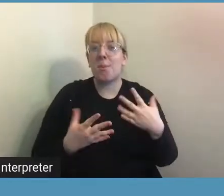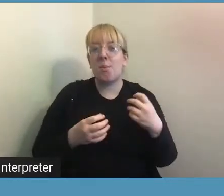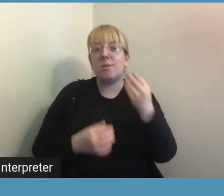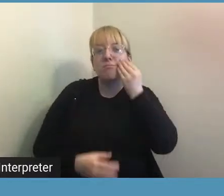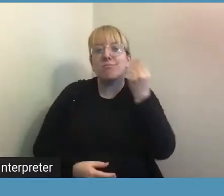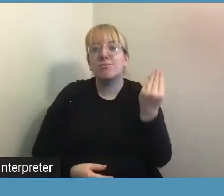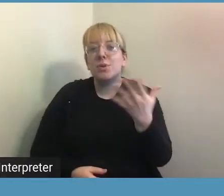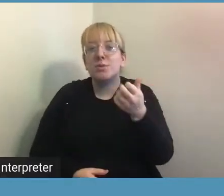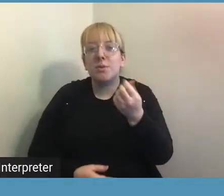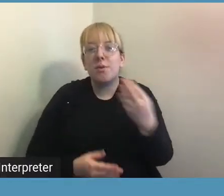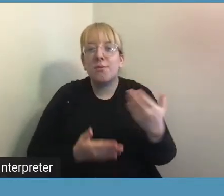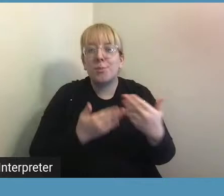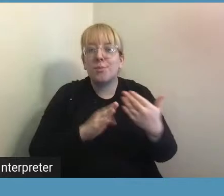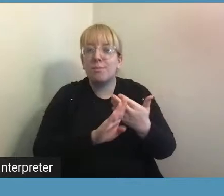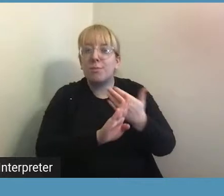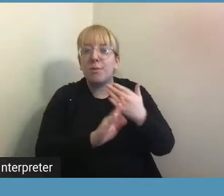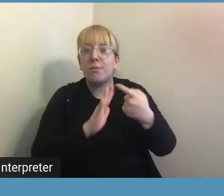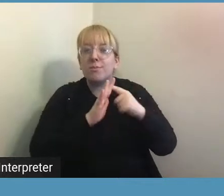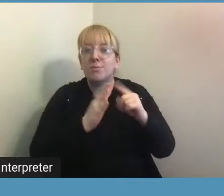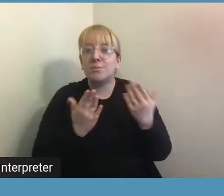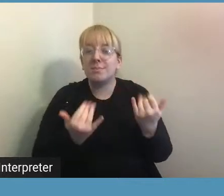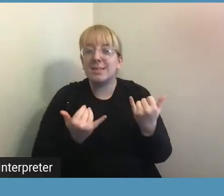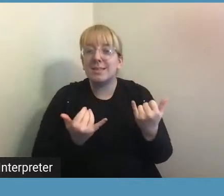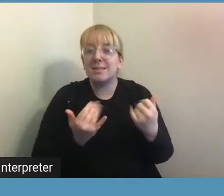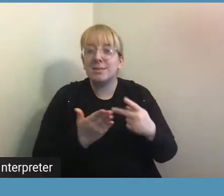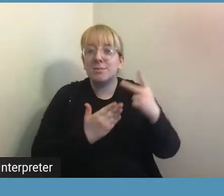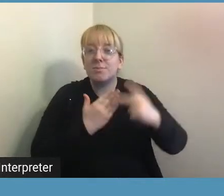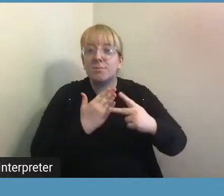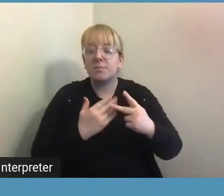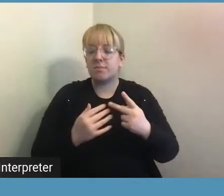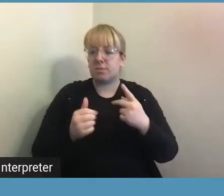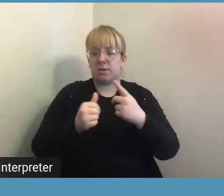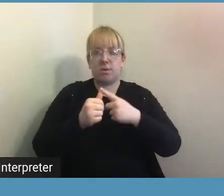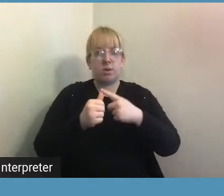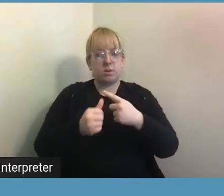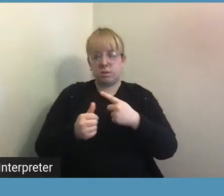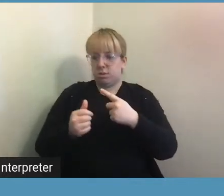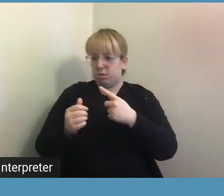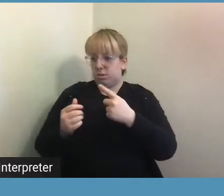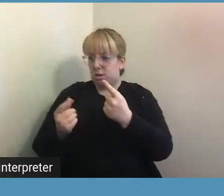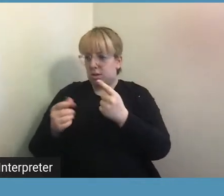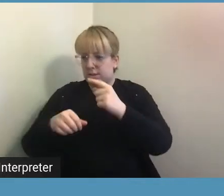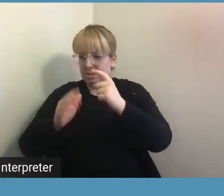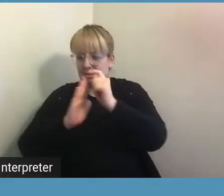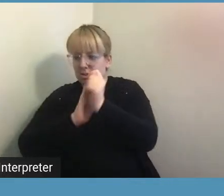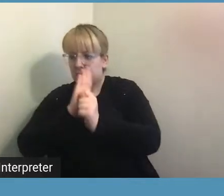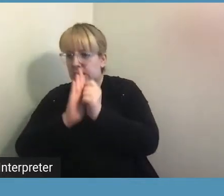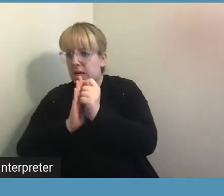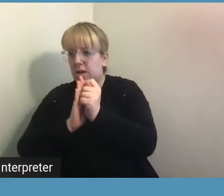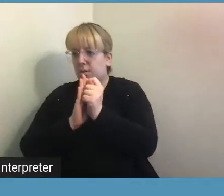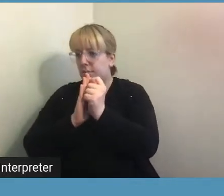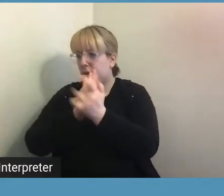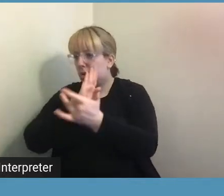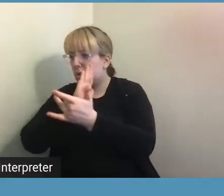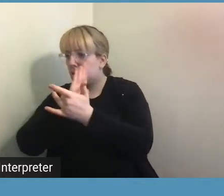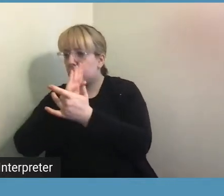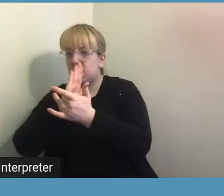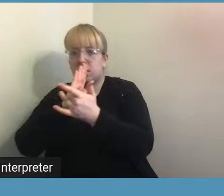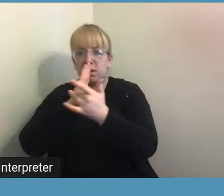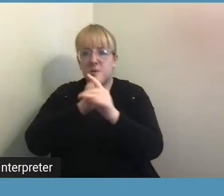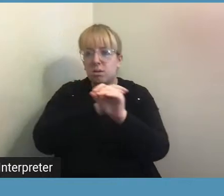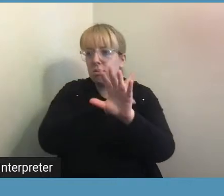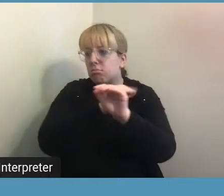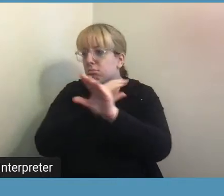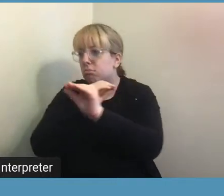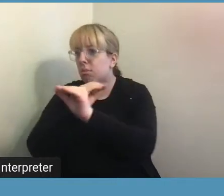the program. First, in this era of virtual meetings, when digital spaces may substitute our physical sense of